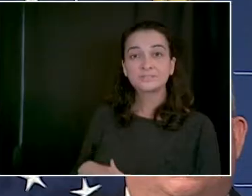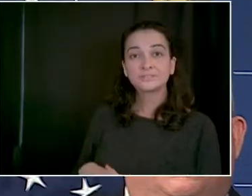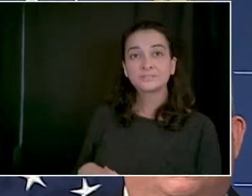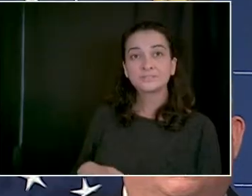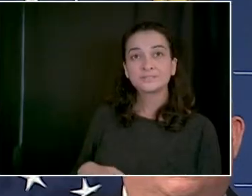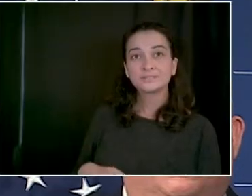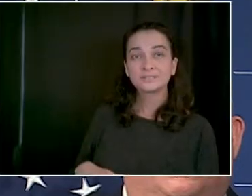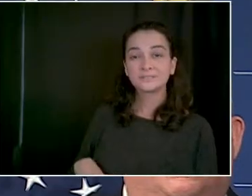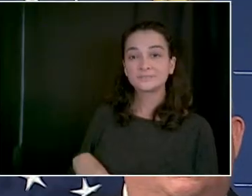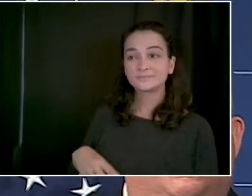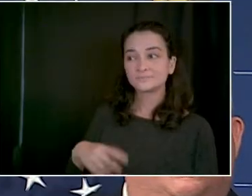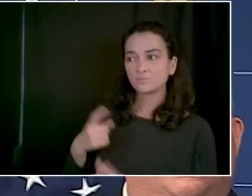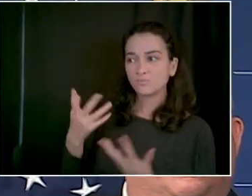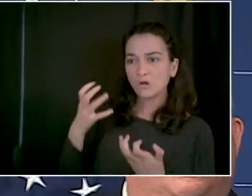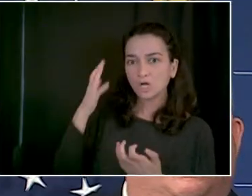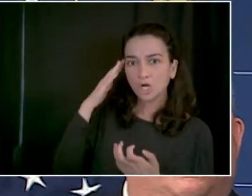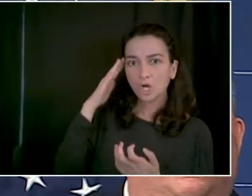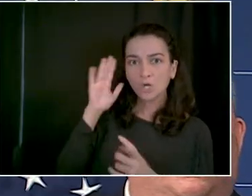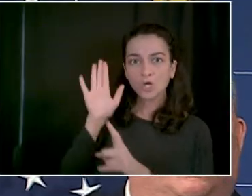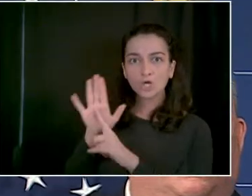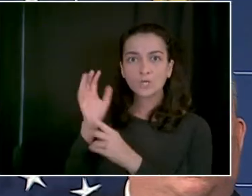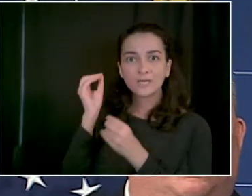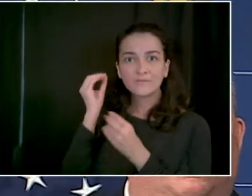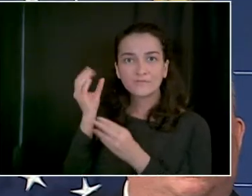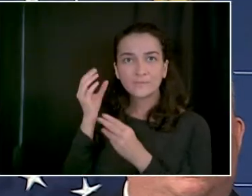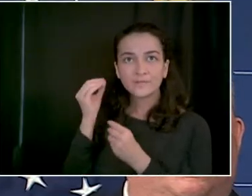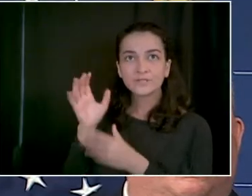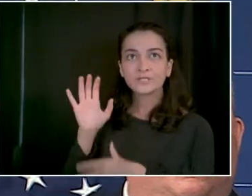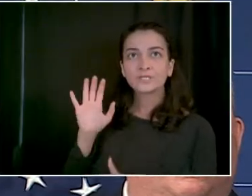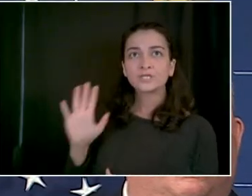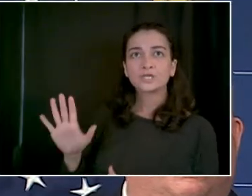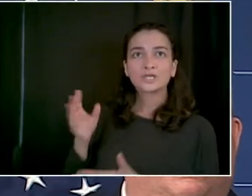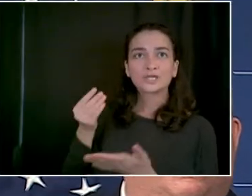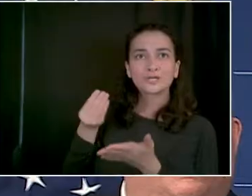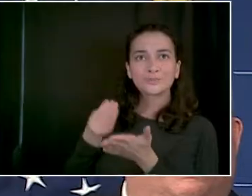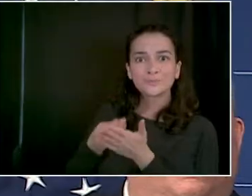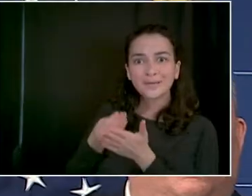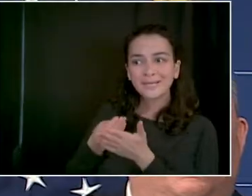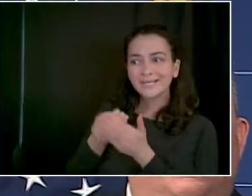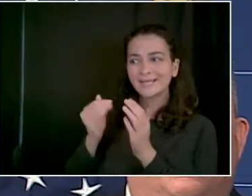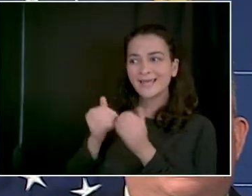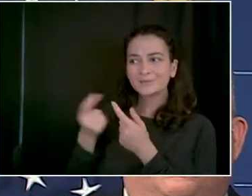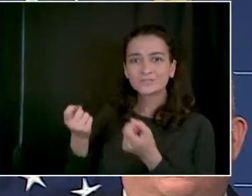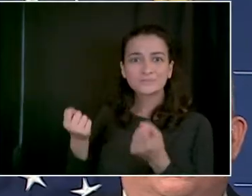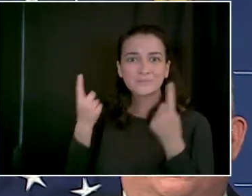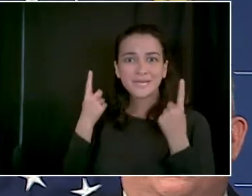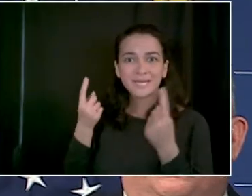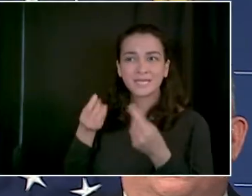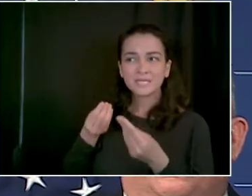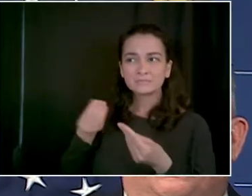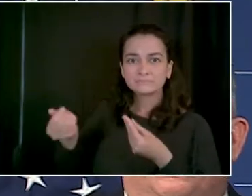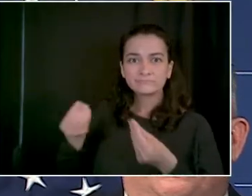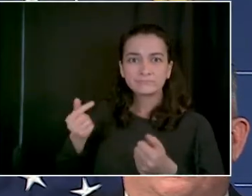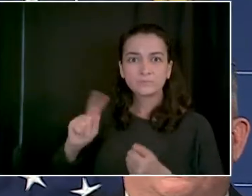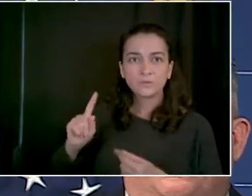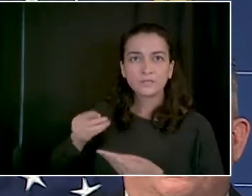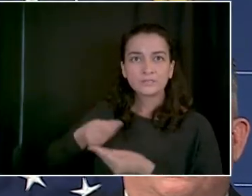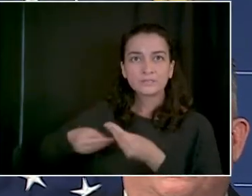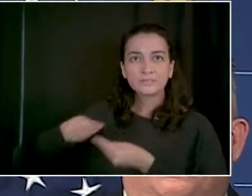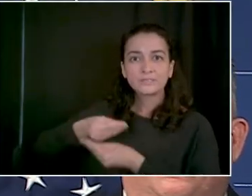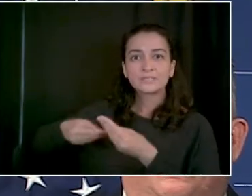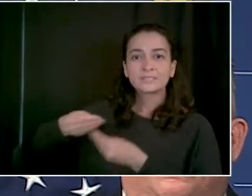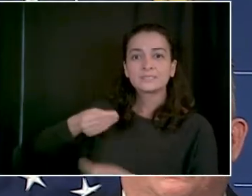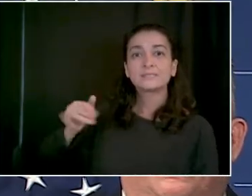related to a money laundering investigation, and that is fairly standard for us, and so the information was